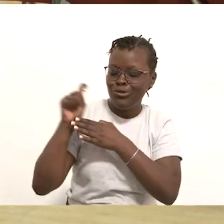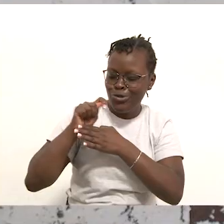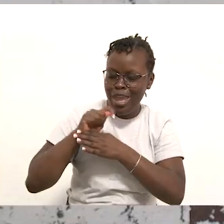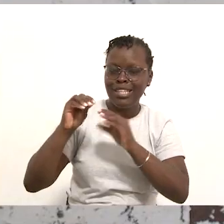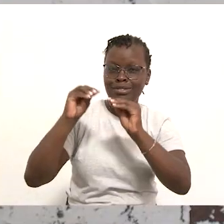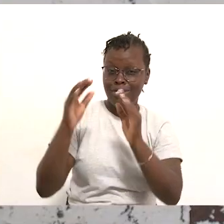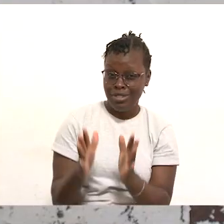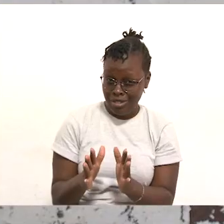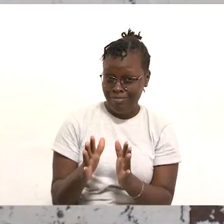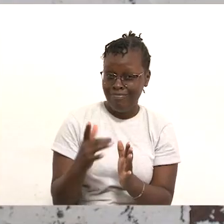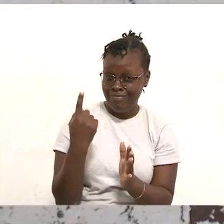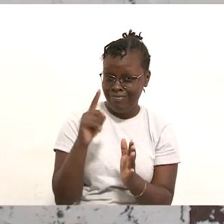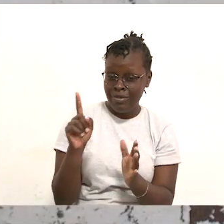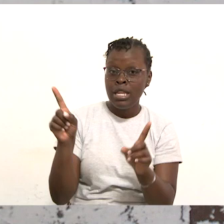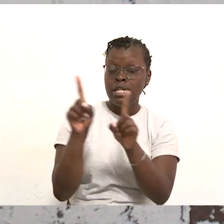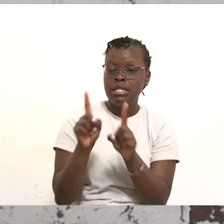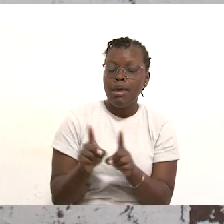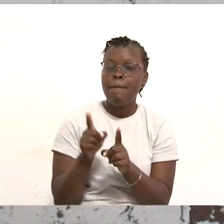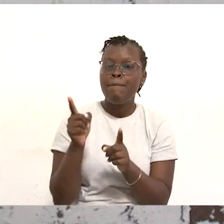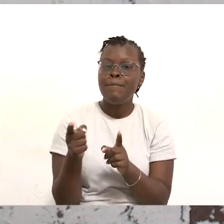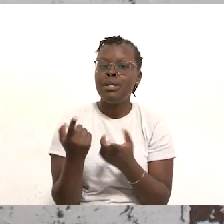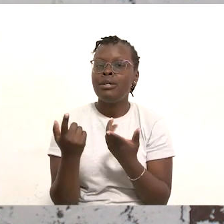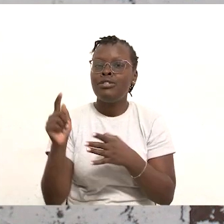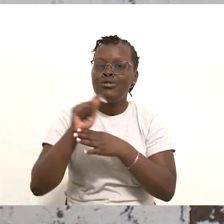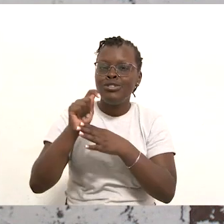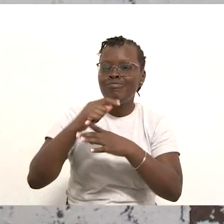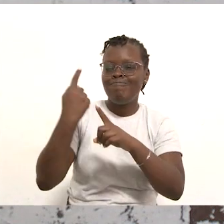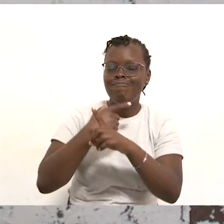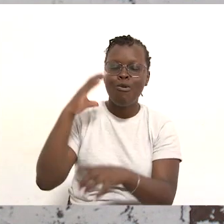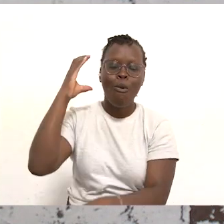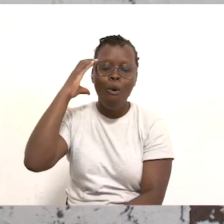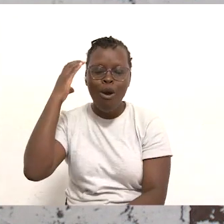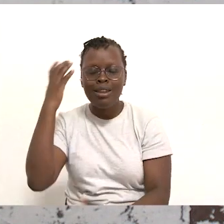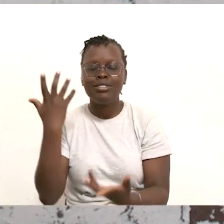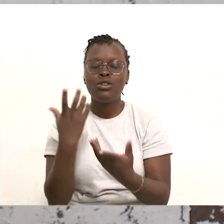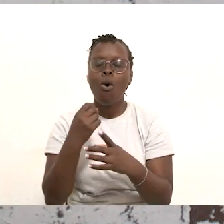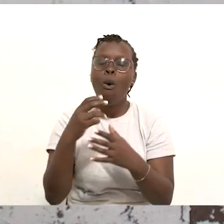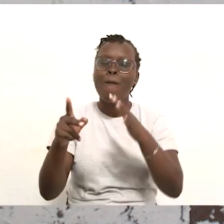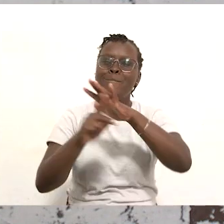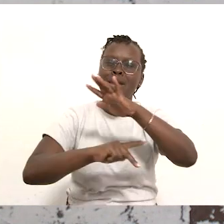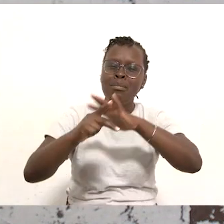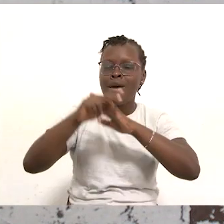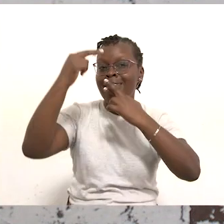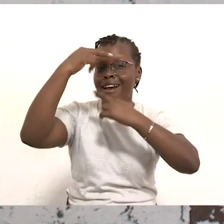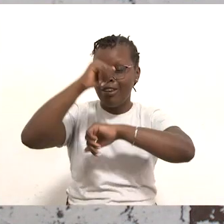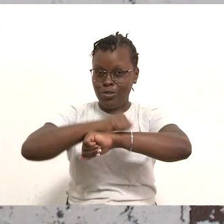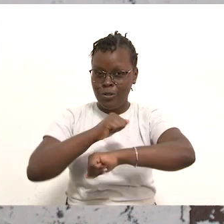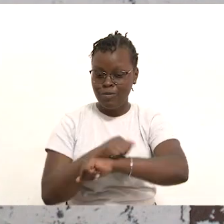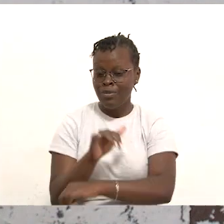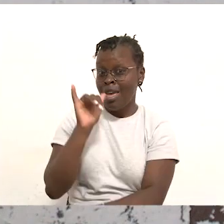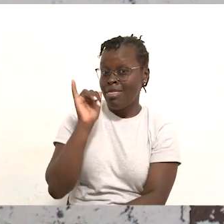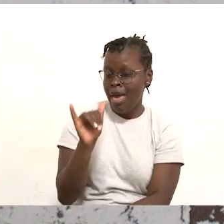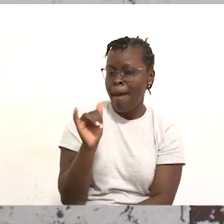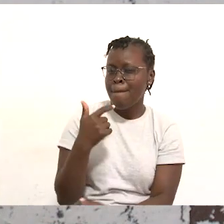teachers. There will also be the continuation of the Kenya Teacher Training College for pre-service training. So perhaps both of you can respond